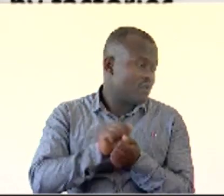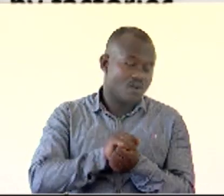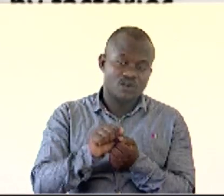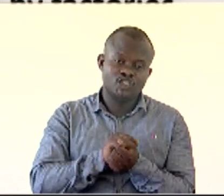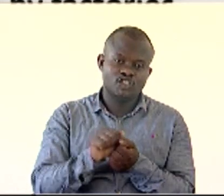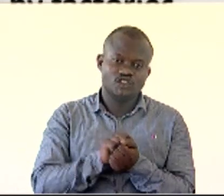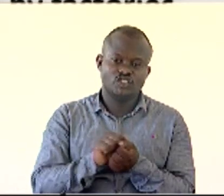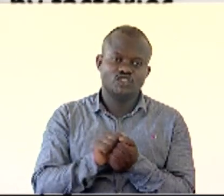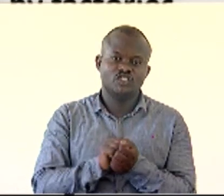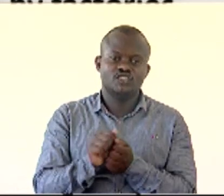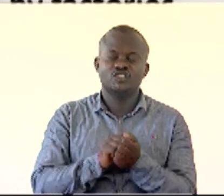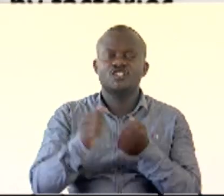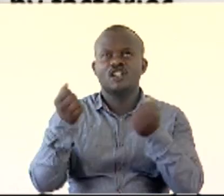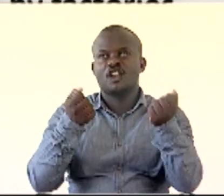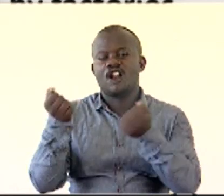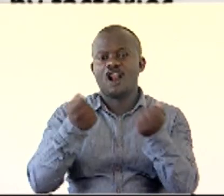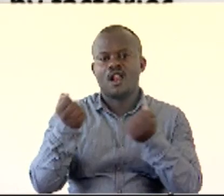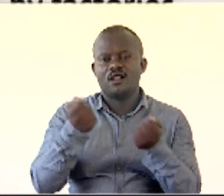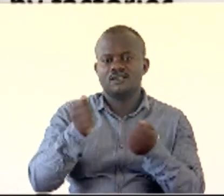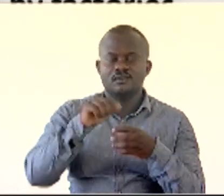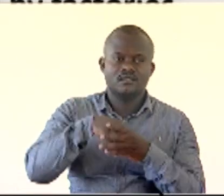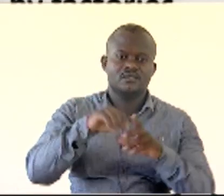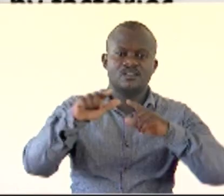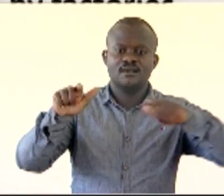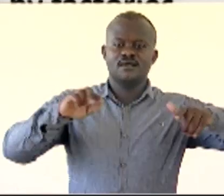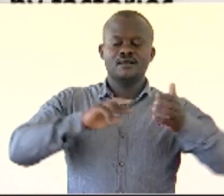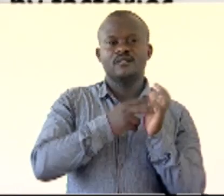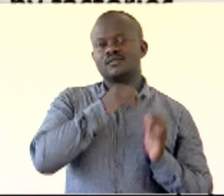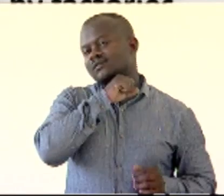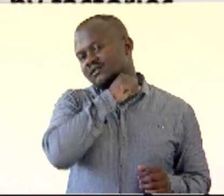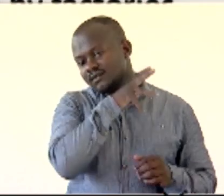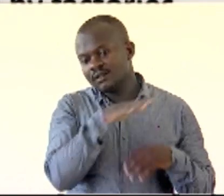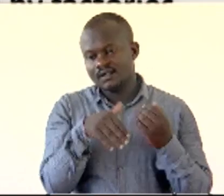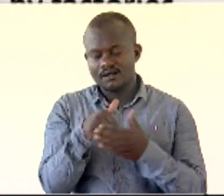a lake, that means they are contaminating